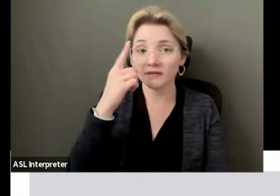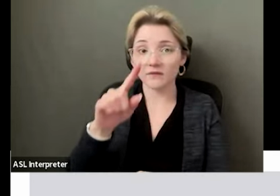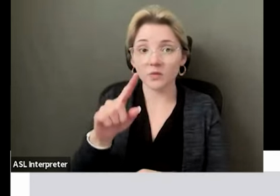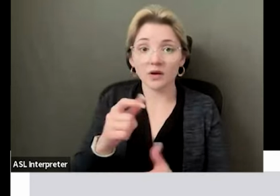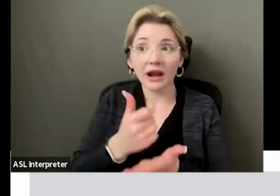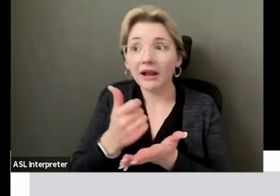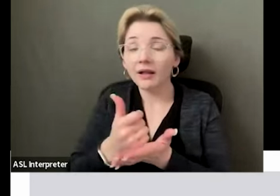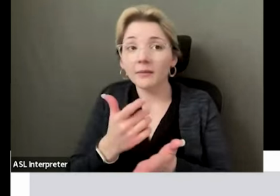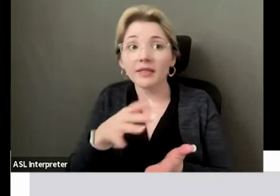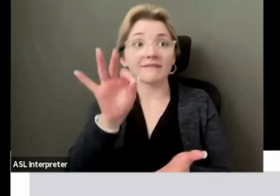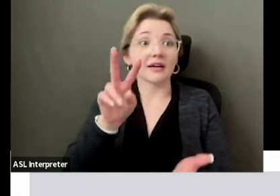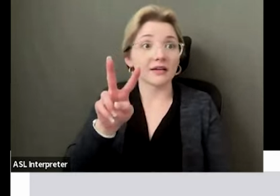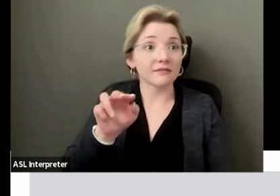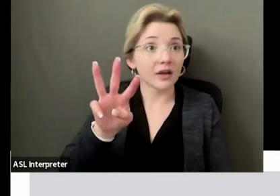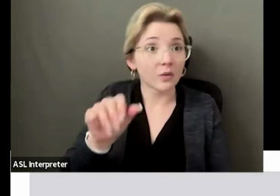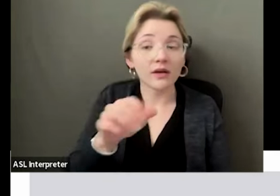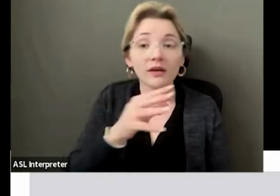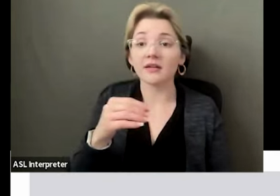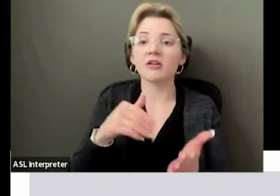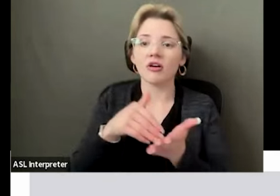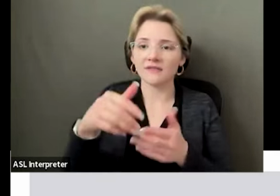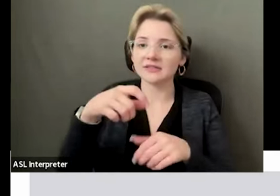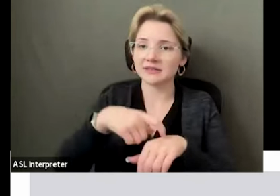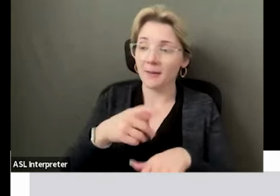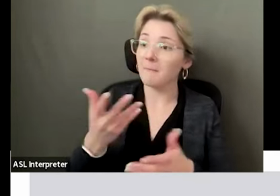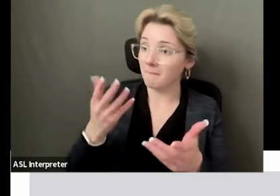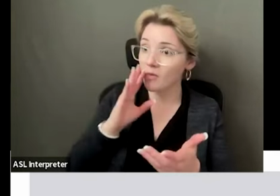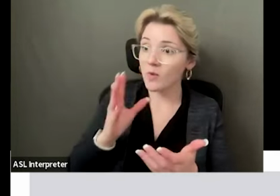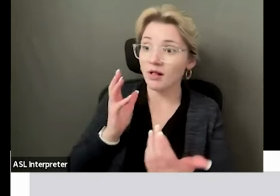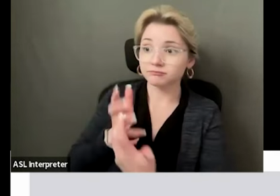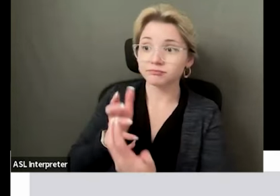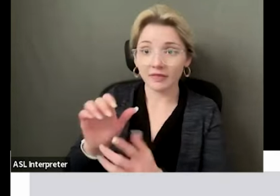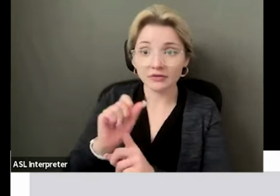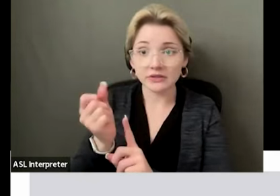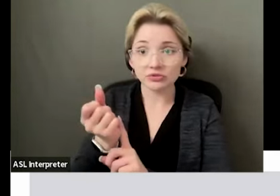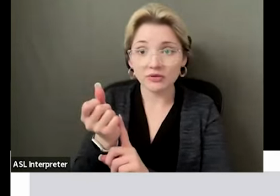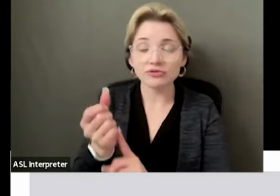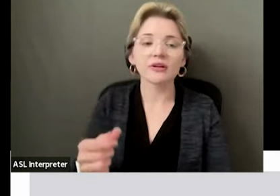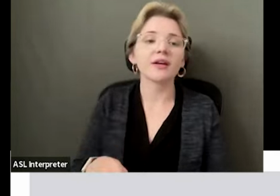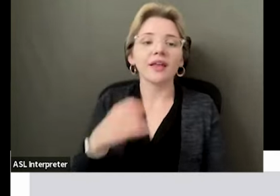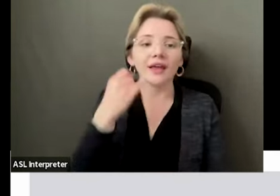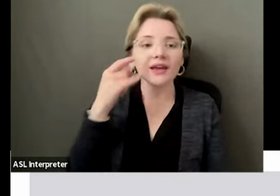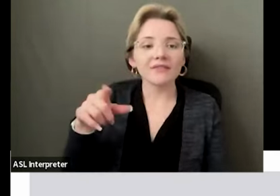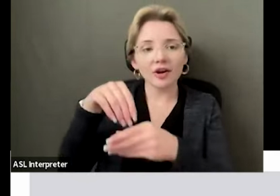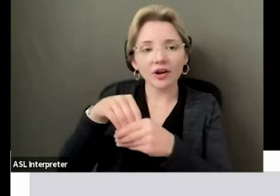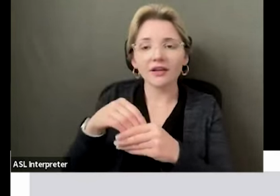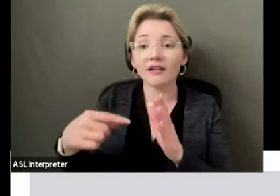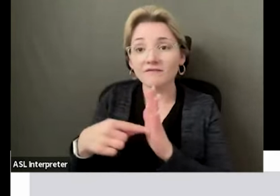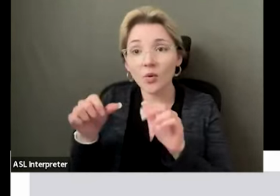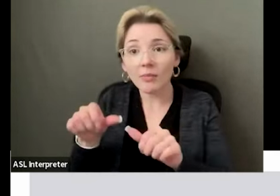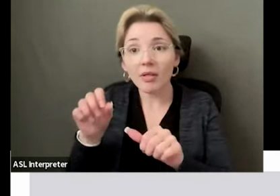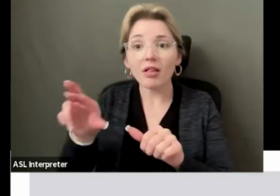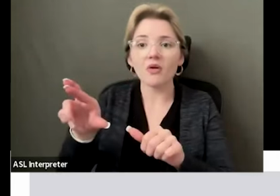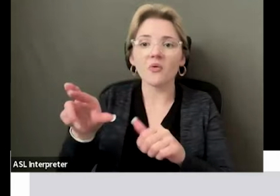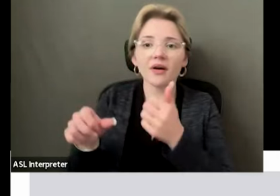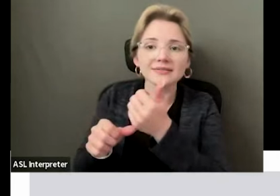find information about VAWA. And then many times it will apply if they're in kind of like an affordable or assisted units. But if they're in a market rate unit